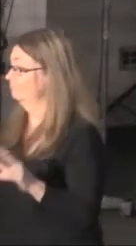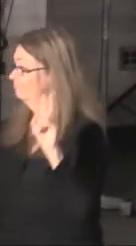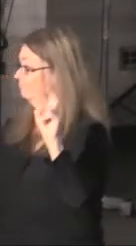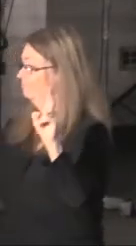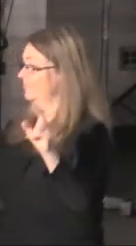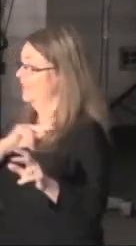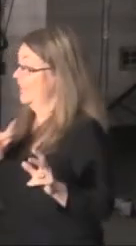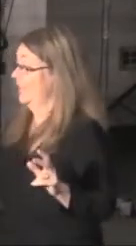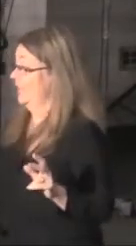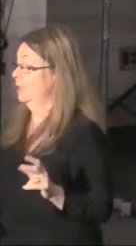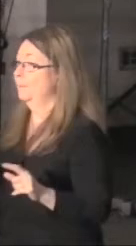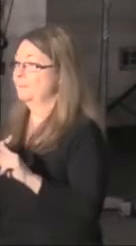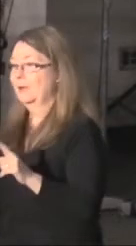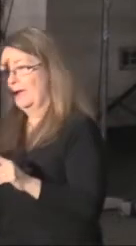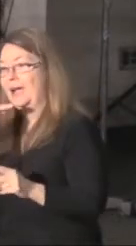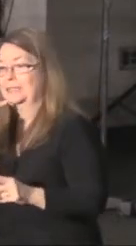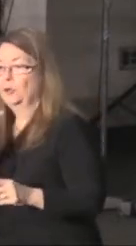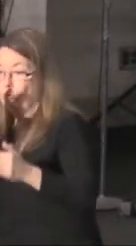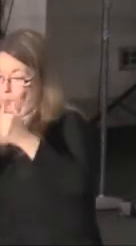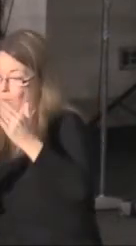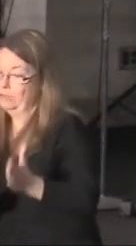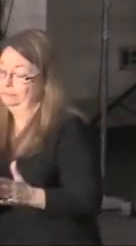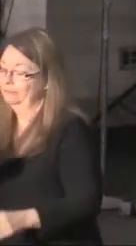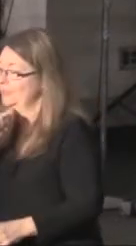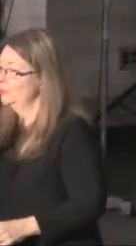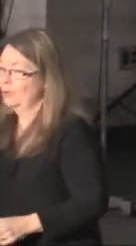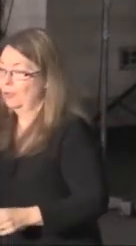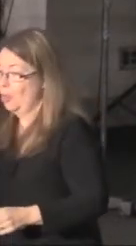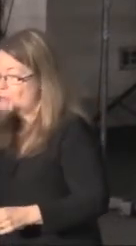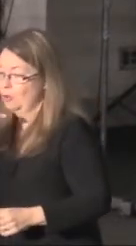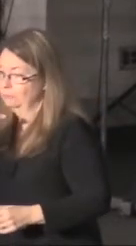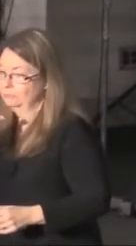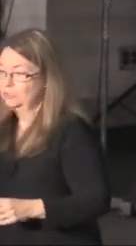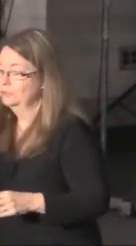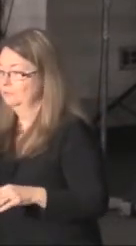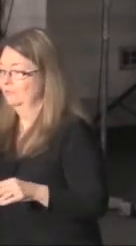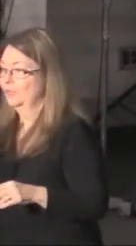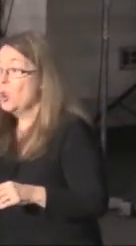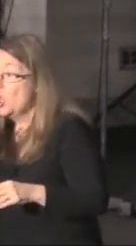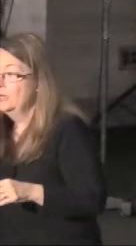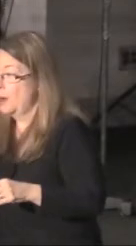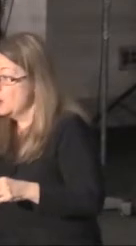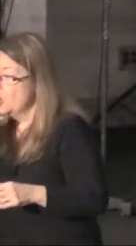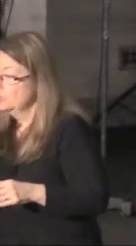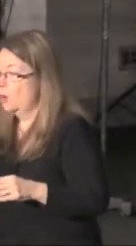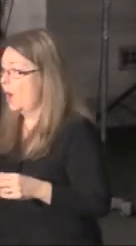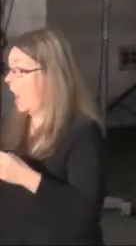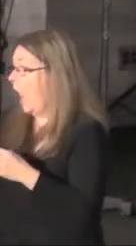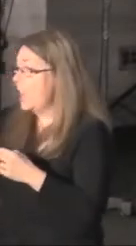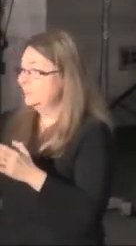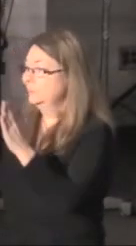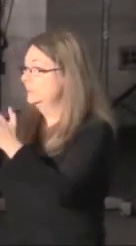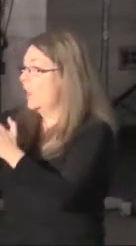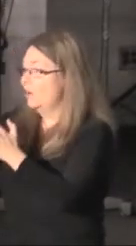Yet God told his prophet, he says this, "Do not look on his appearance or the height of his stature. Don't look on